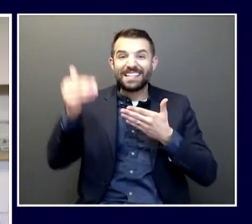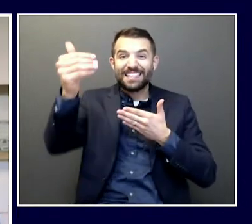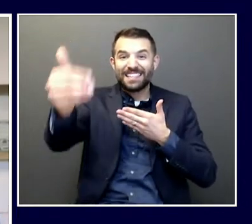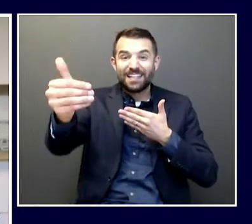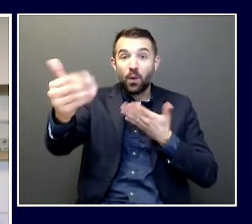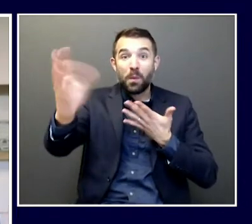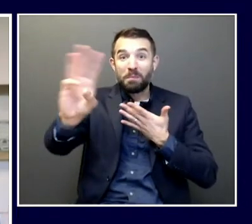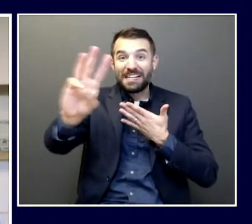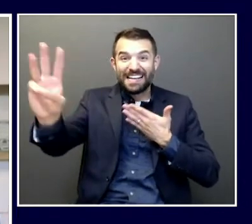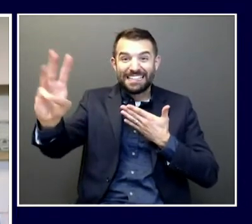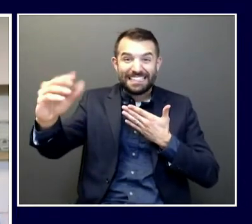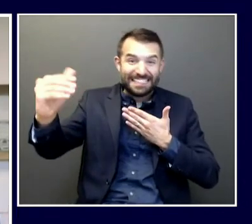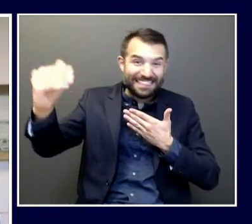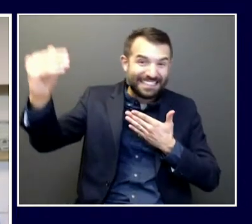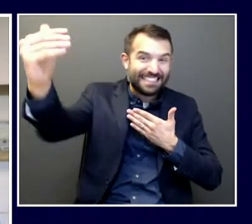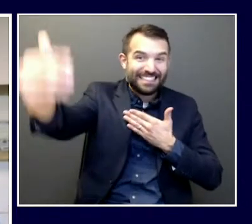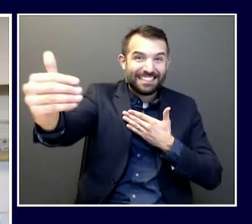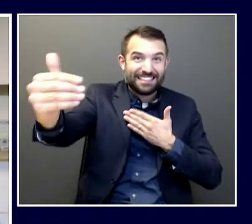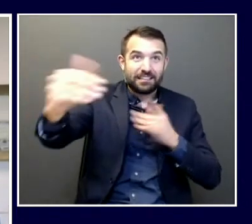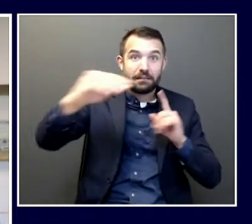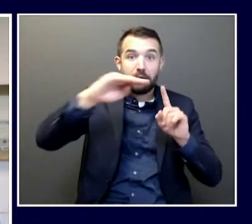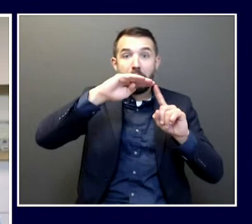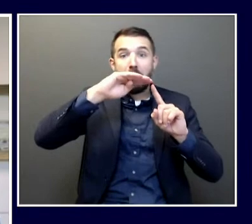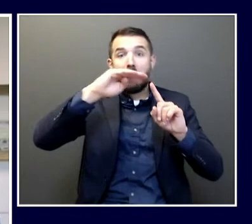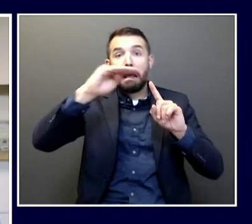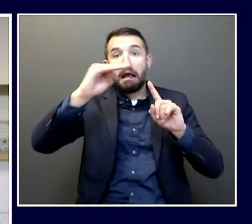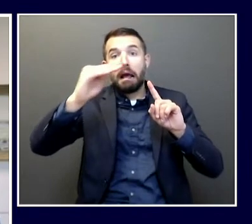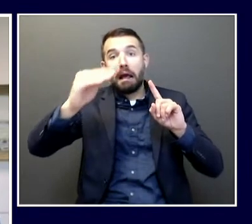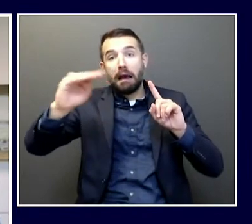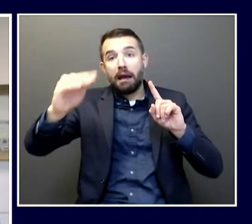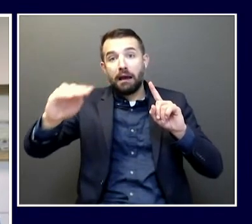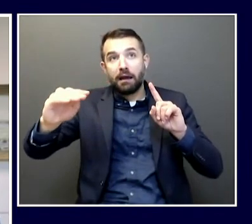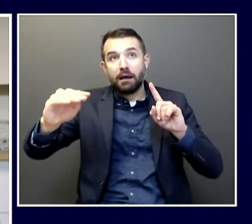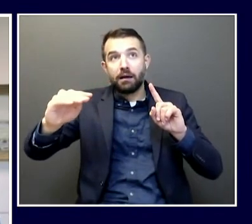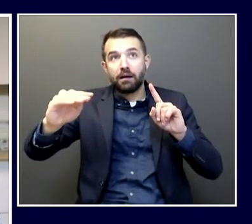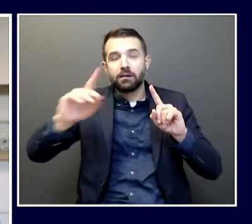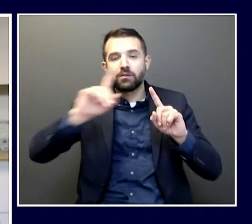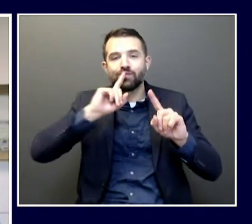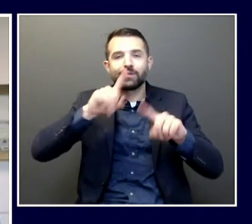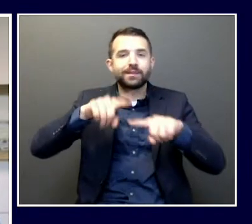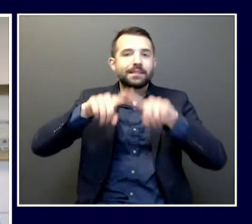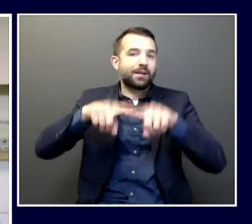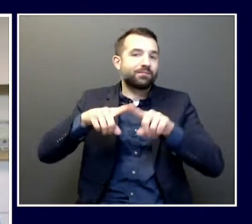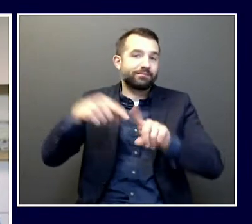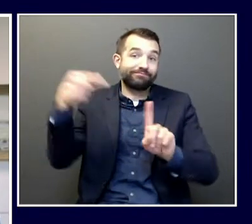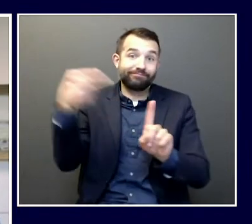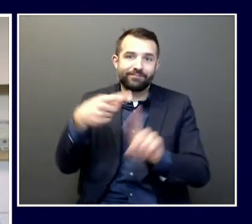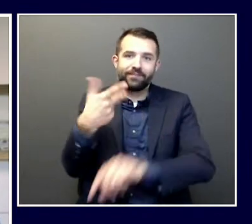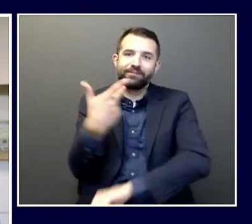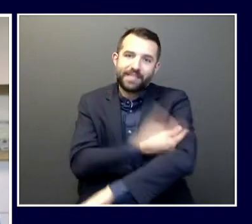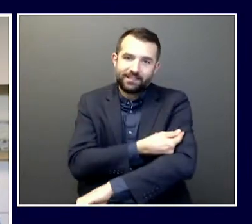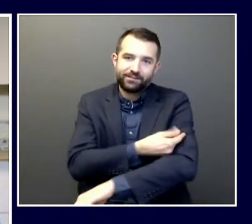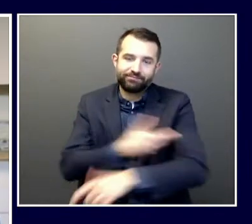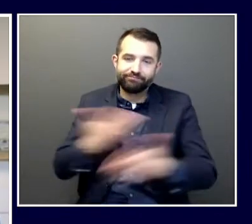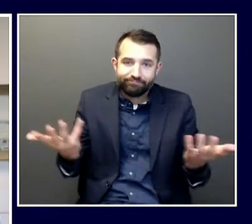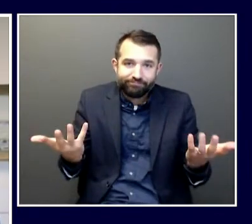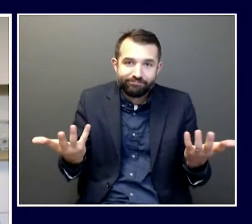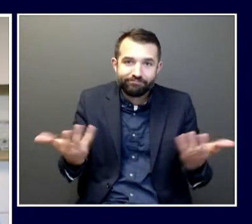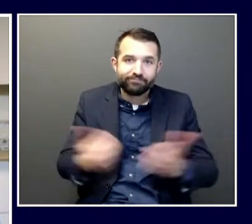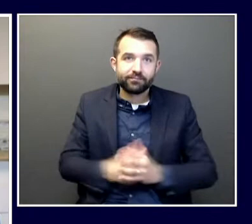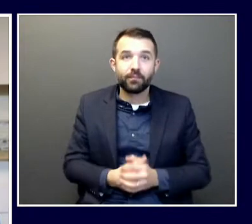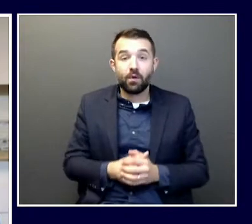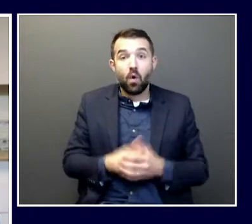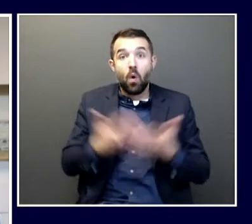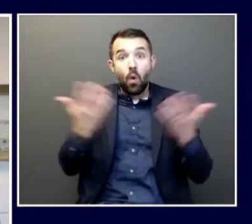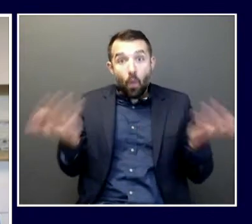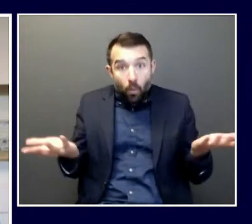we go really depends on the extent to which individuals get vaccinated, or somewhat morosely, the extent to